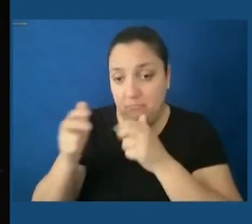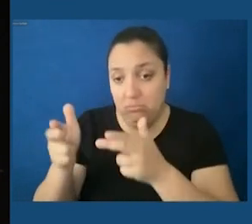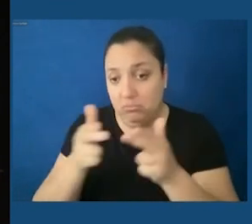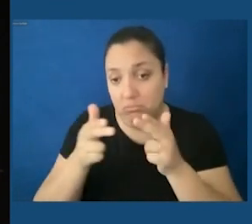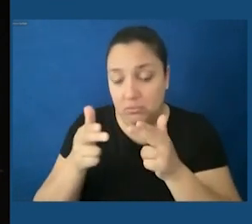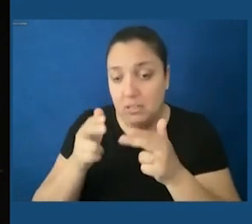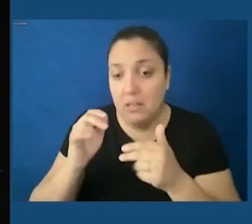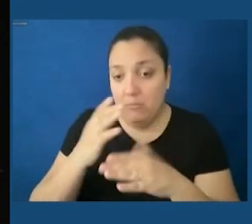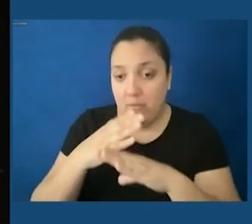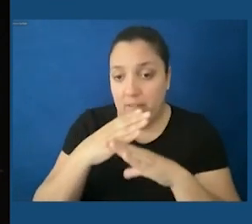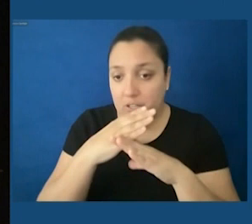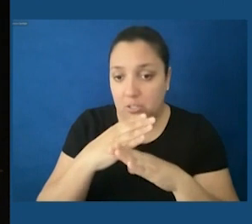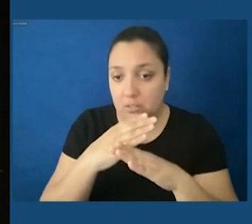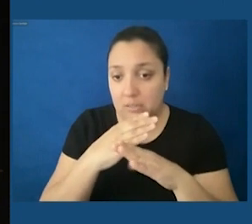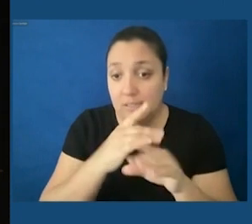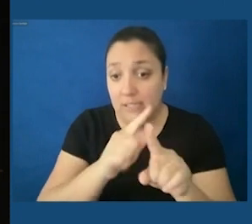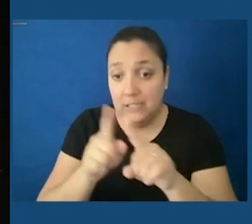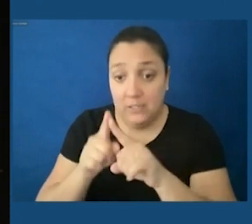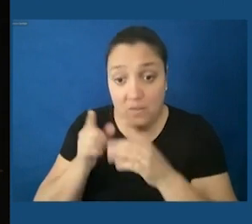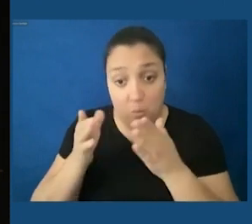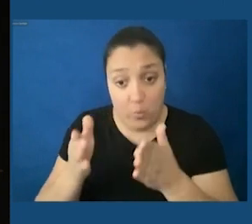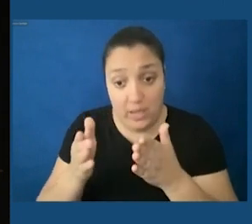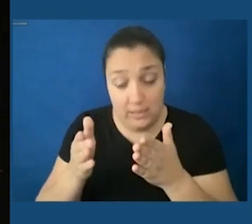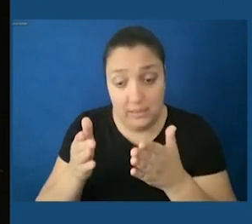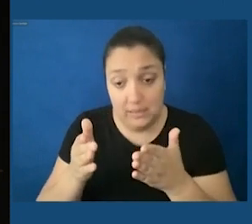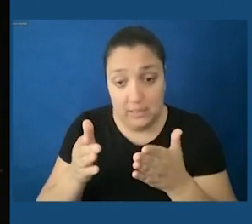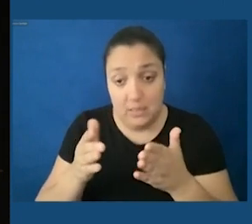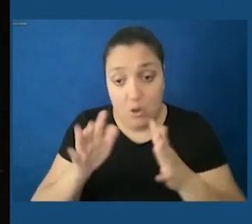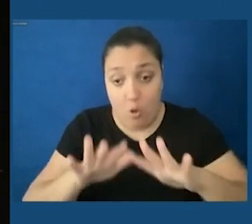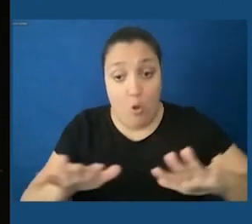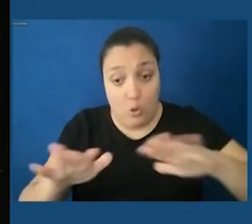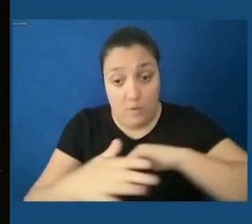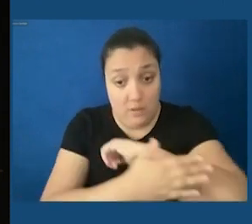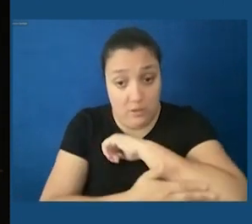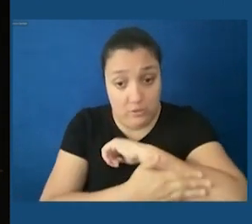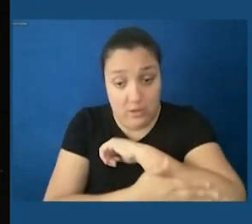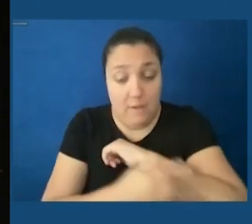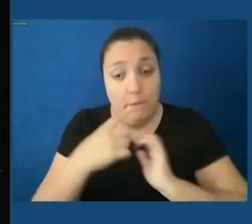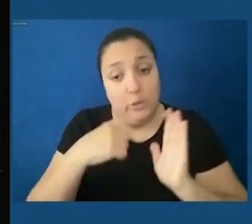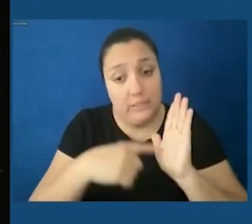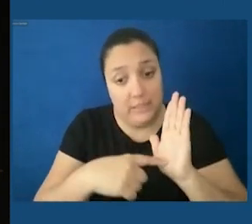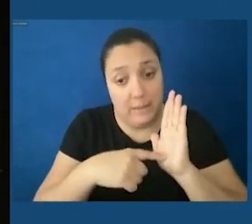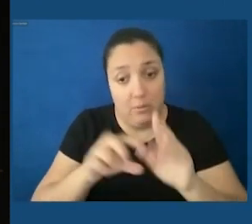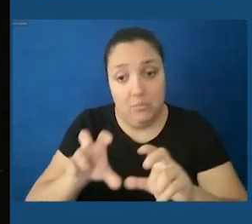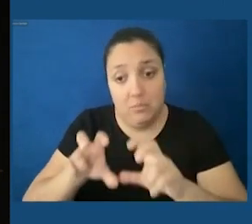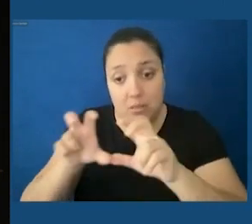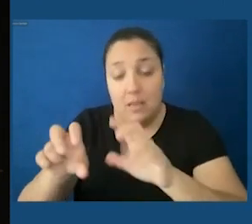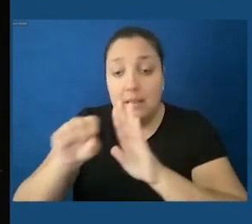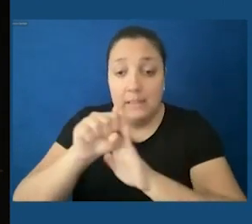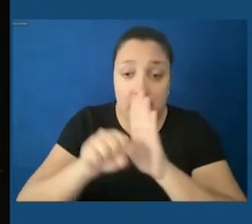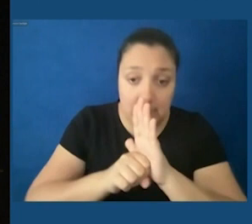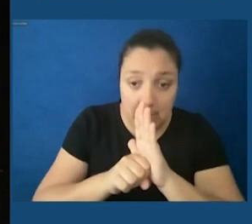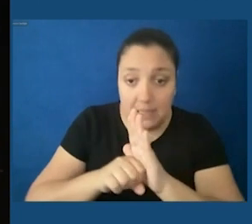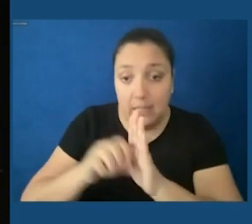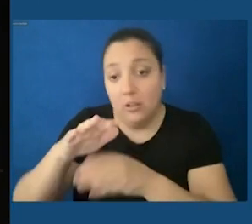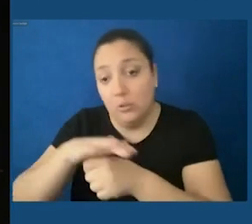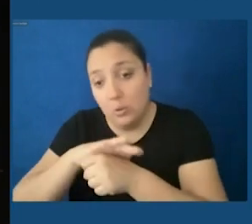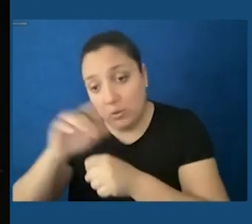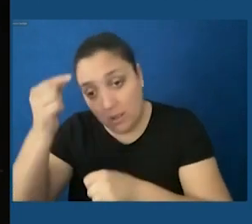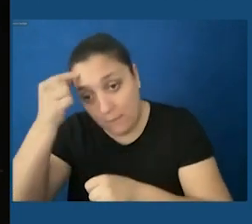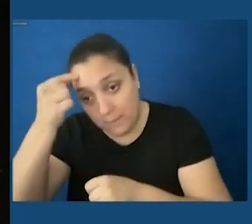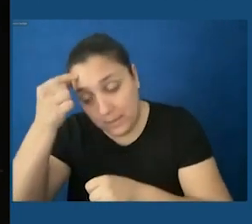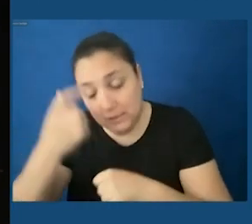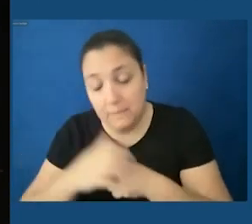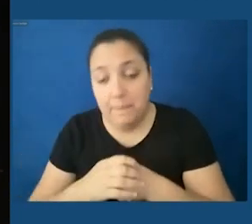different ways in places across the country. We've invested certainly with state and local governments. New